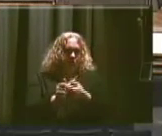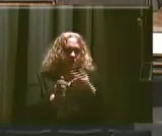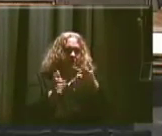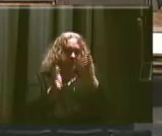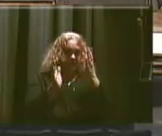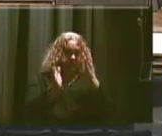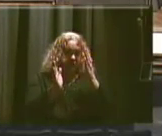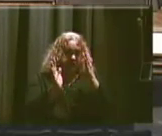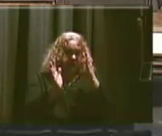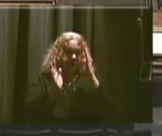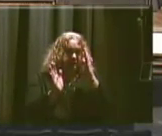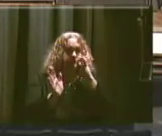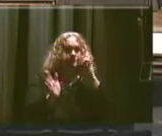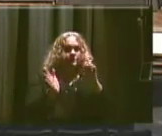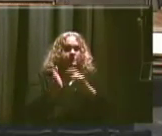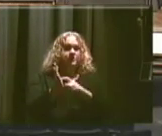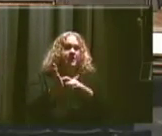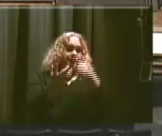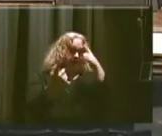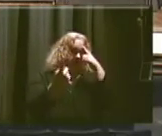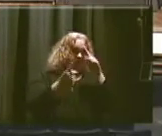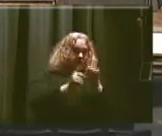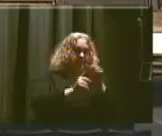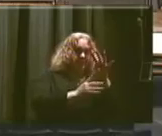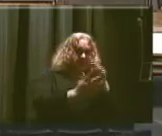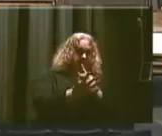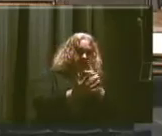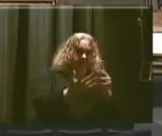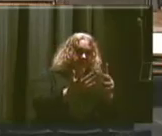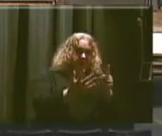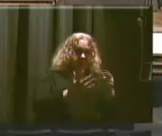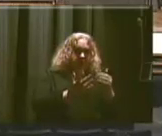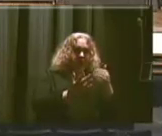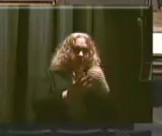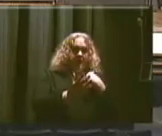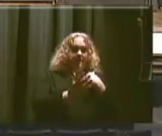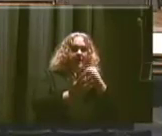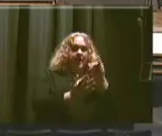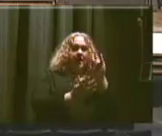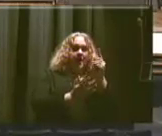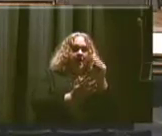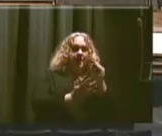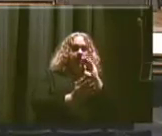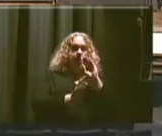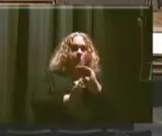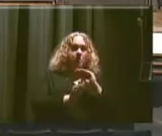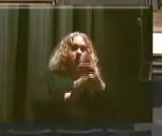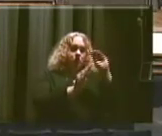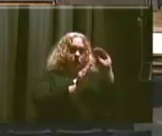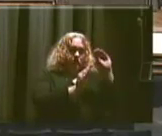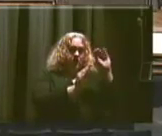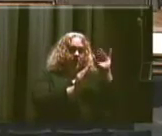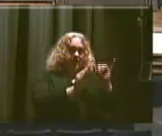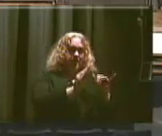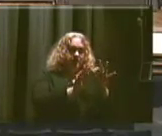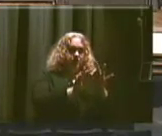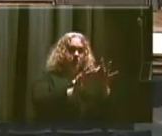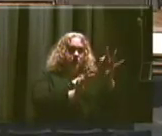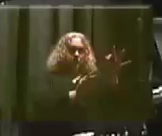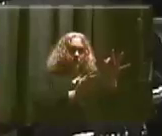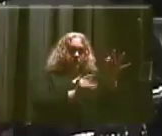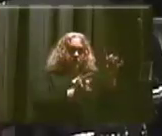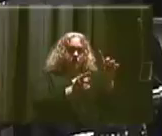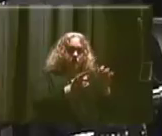fact that in the consent calendar, there is an item that will move this until the end